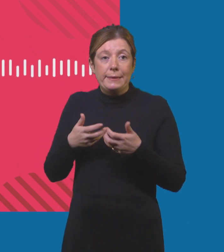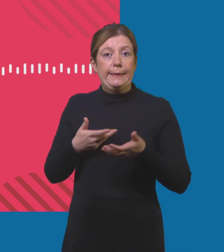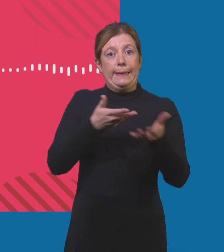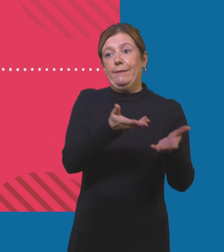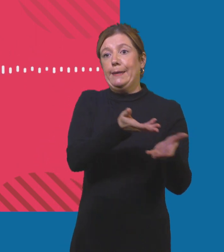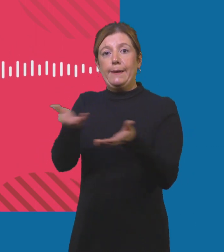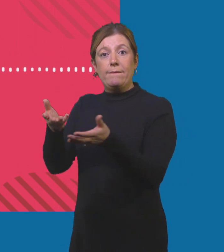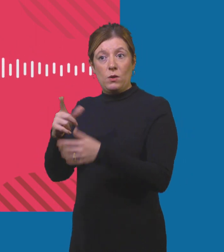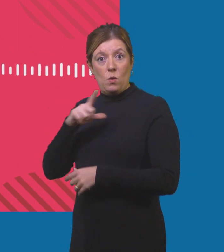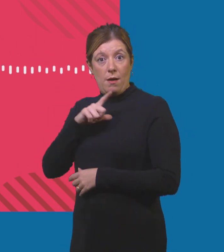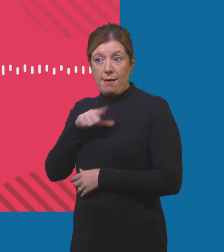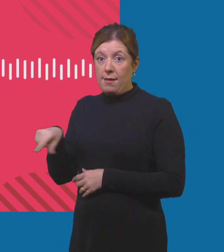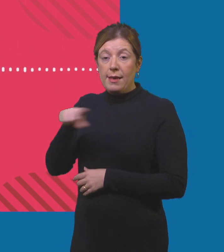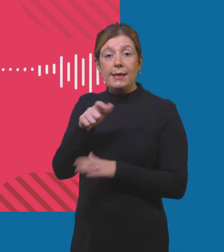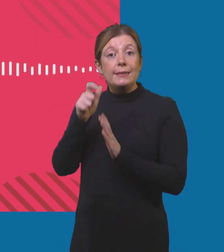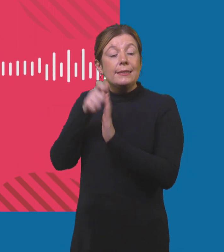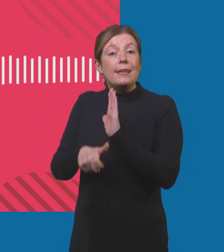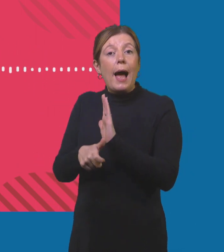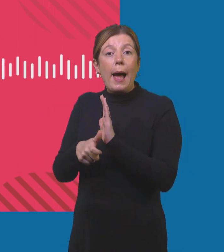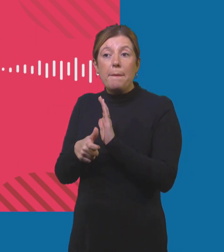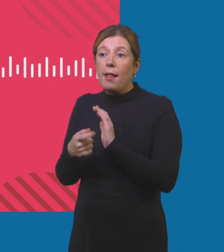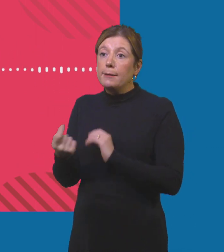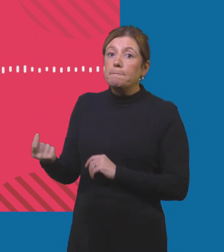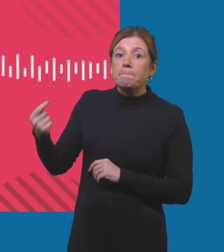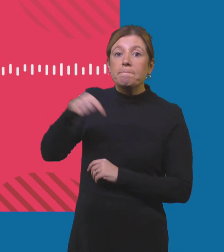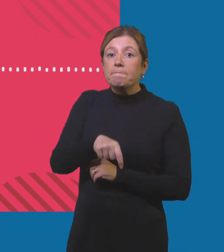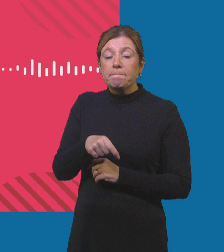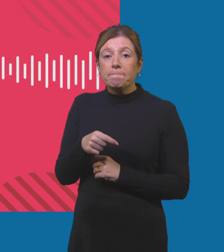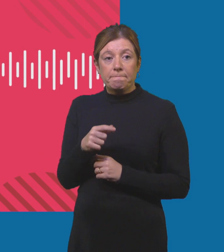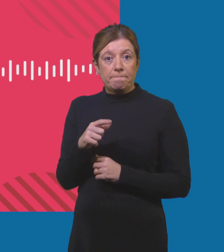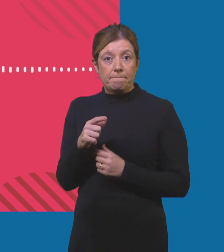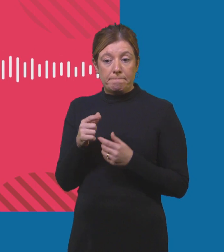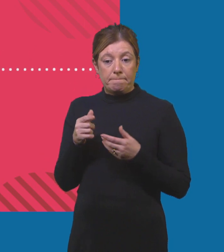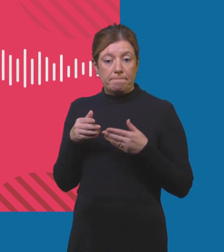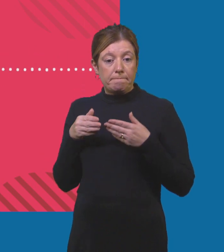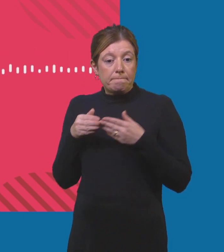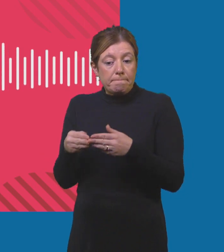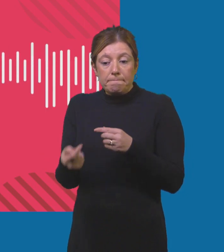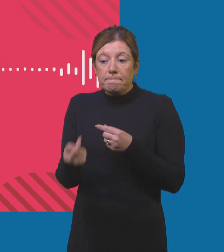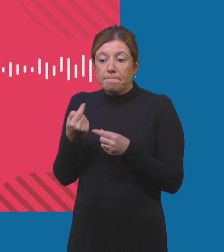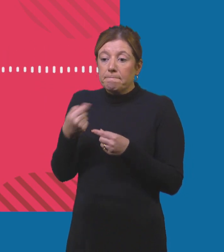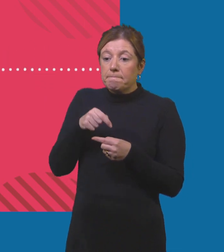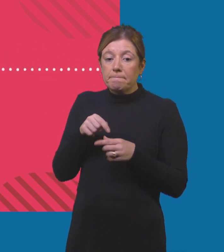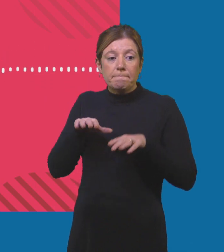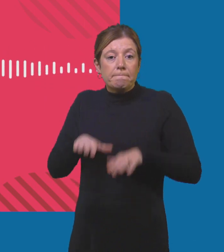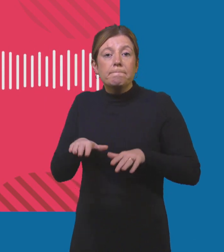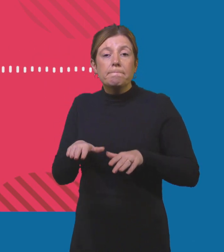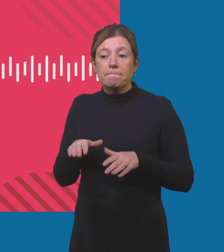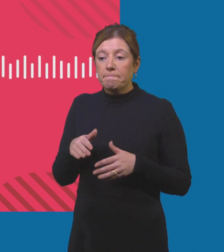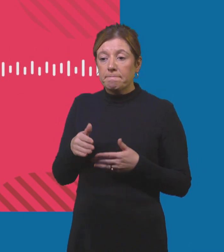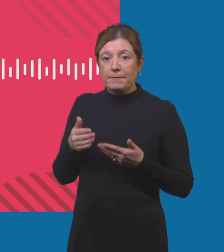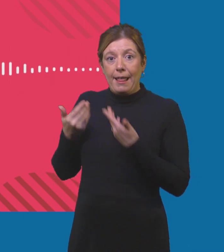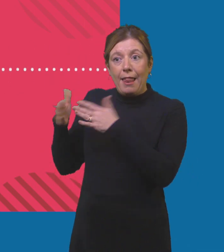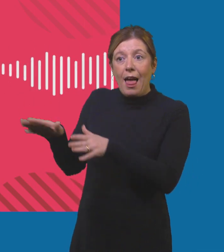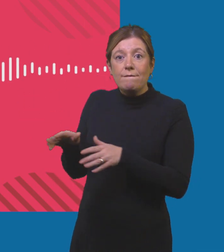it. There may be people who are disabled who have to abandon their wheelchairs when they're crossing the channel. So I'm so glad that it's